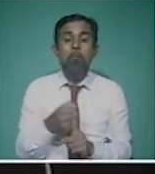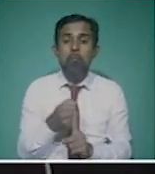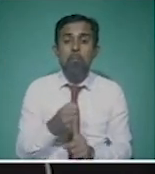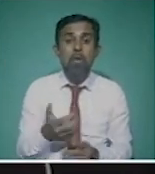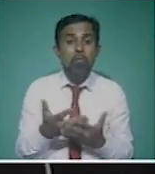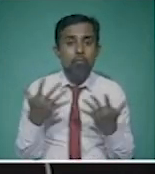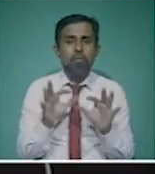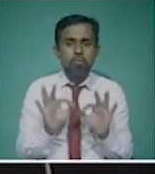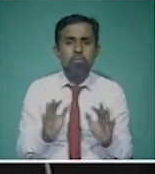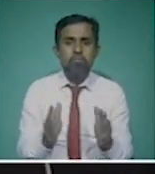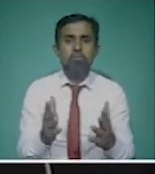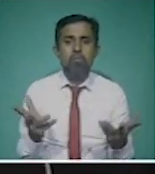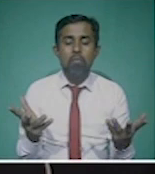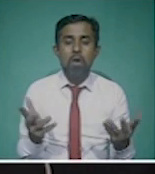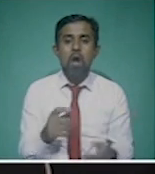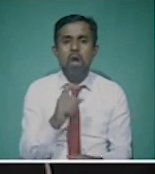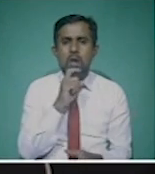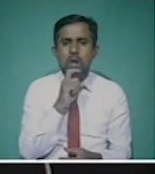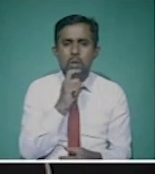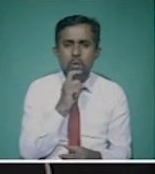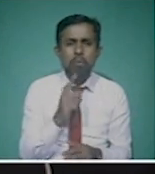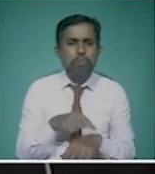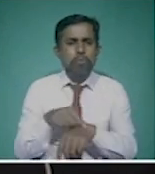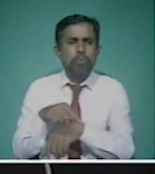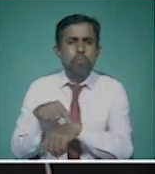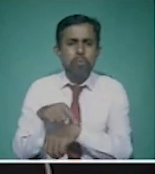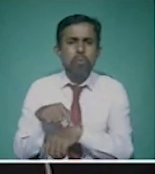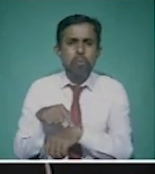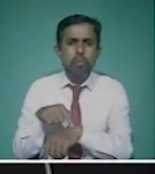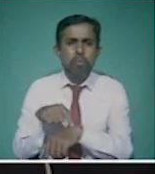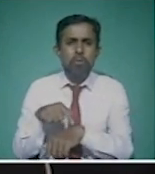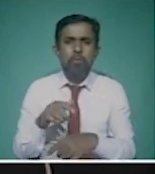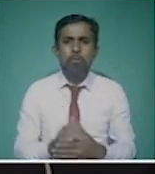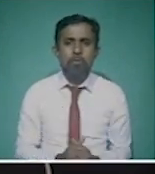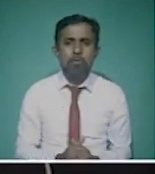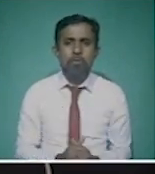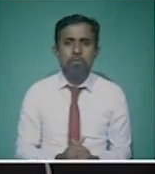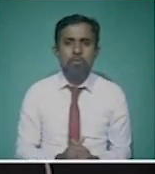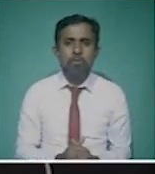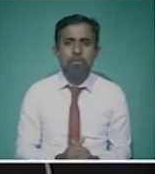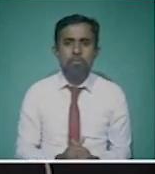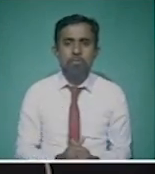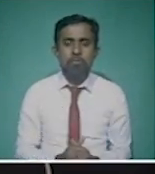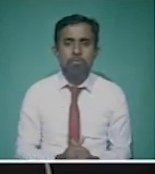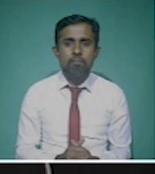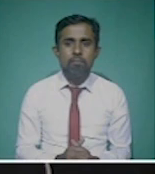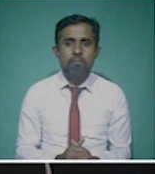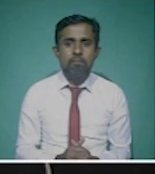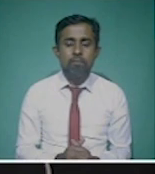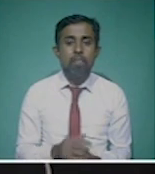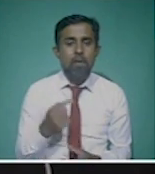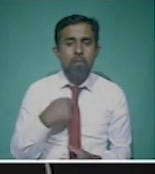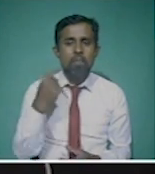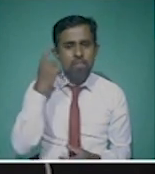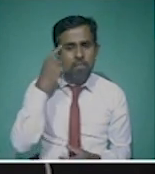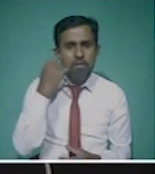investment to the country because of this inordinate delay that we experience because of the long processes that